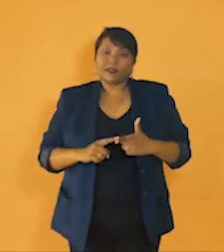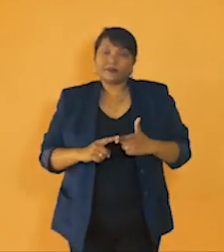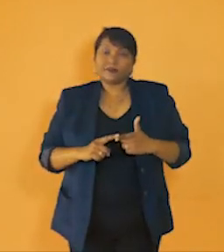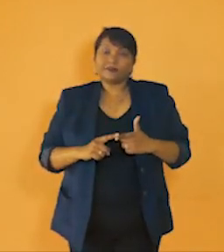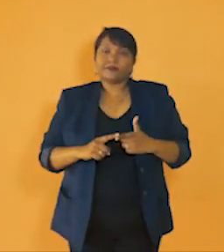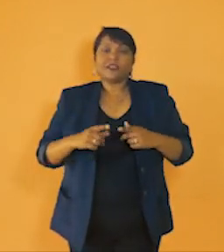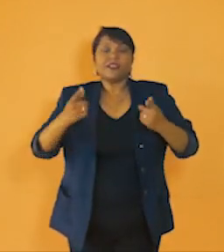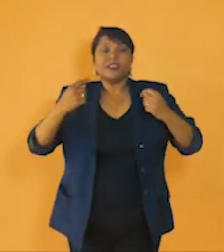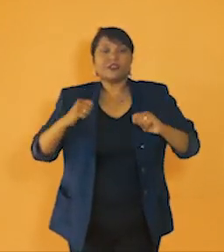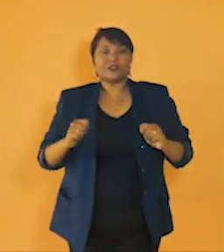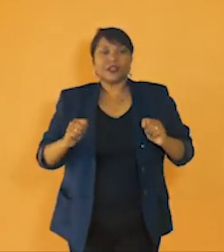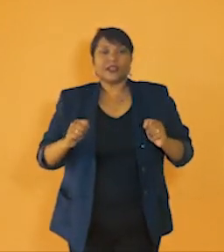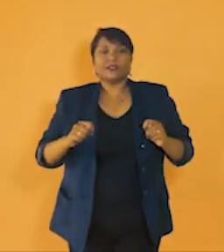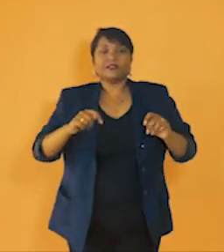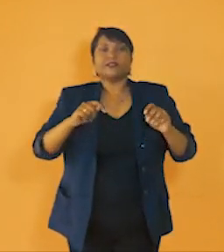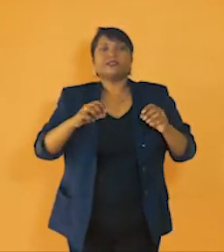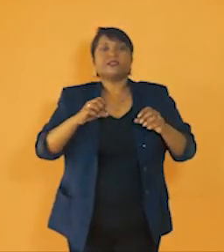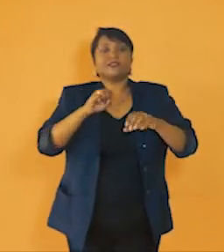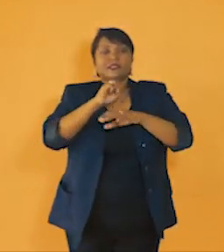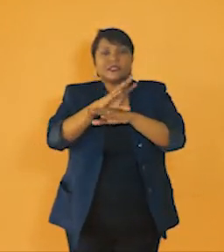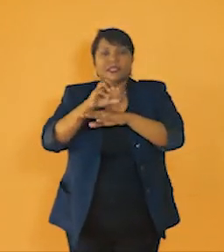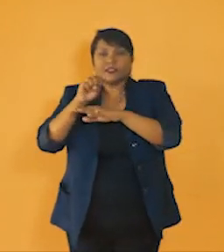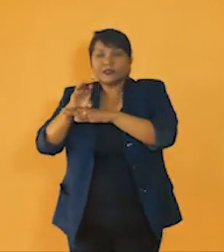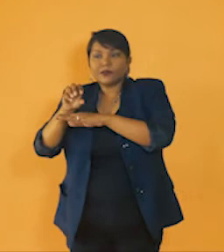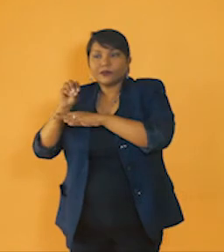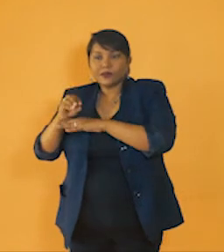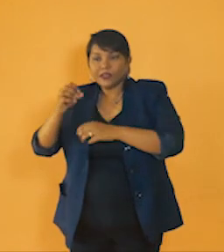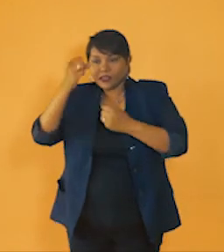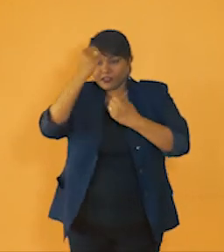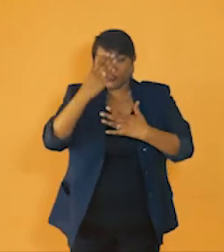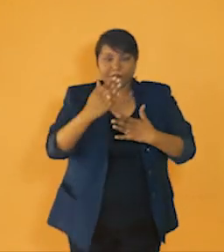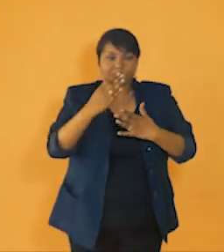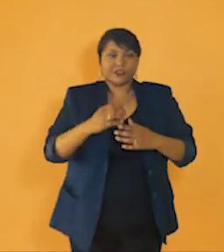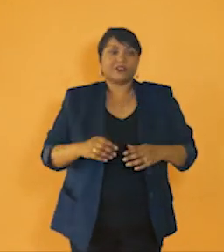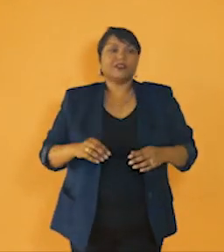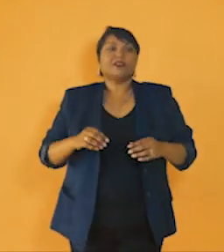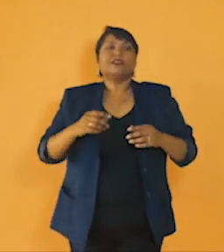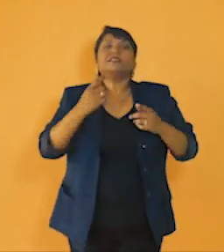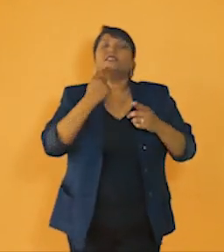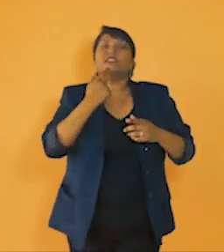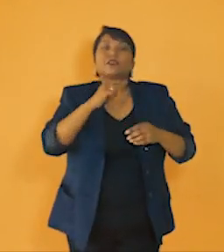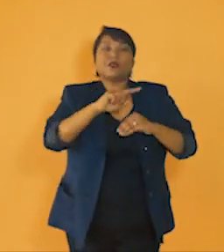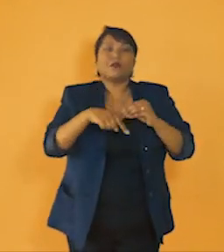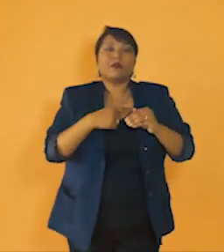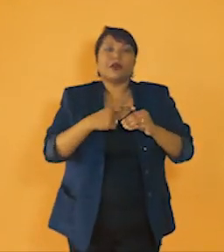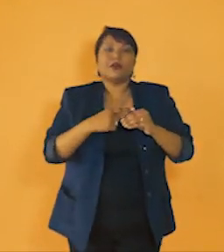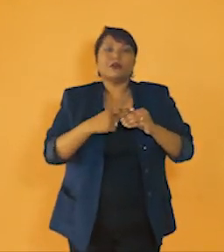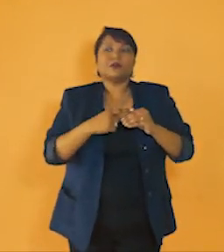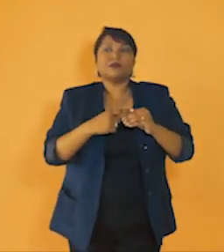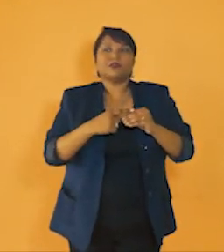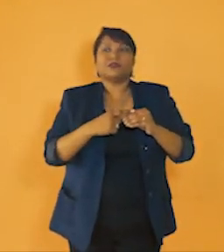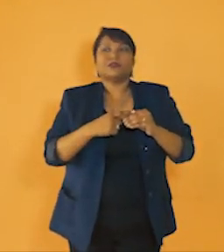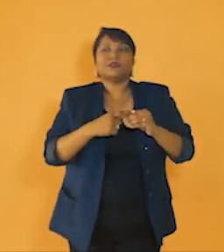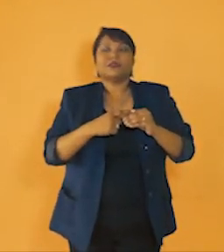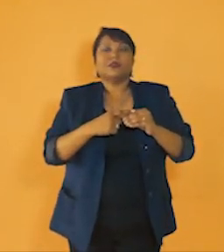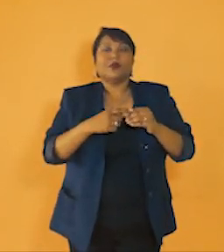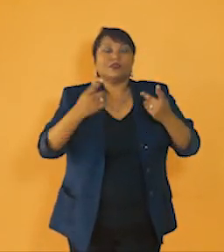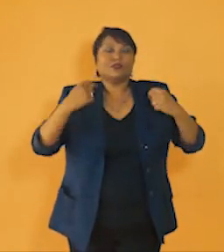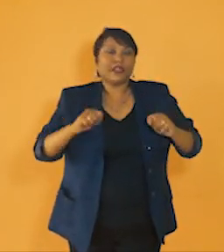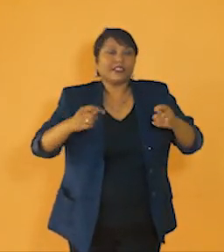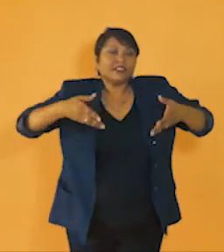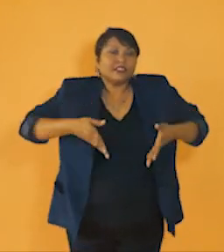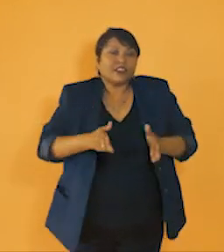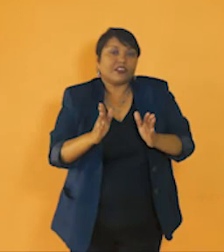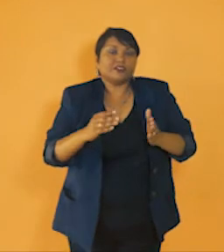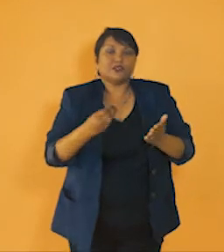content starts to look very familiar and stuff that you tend to be interested